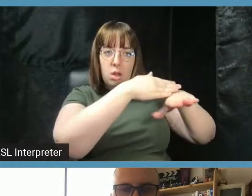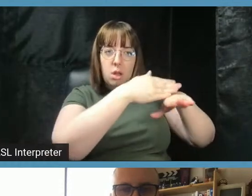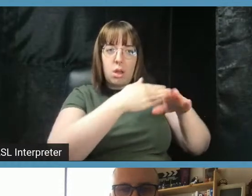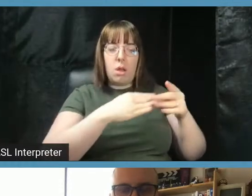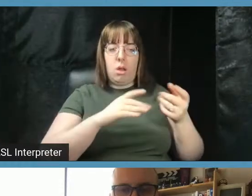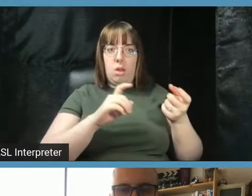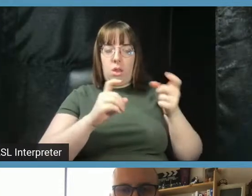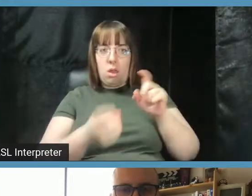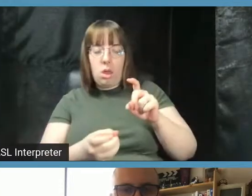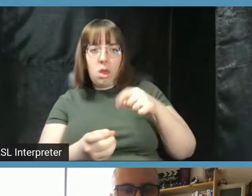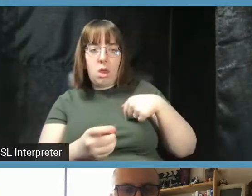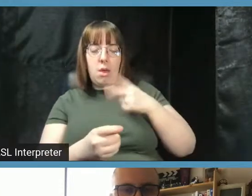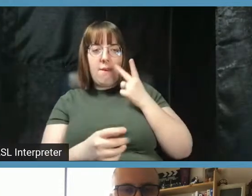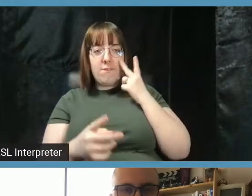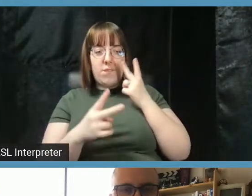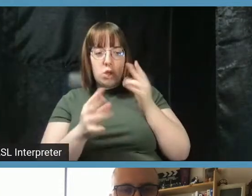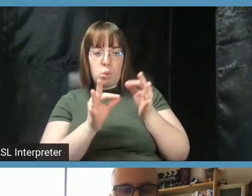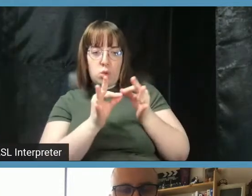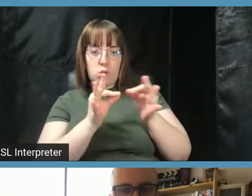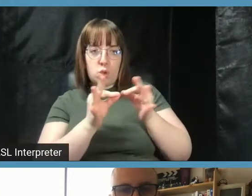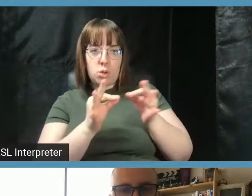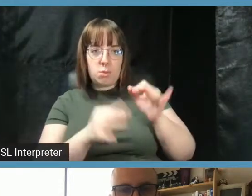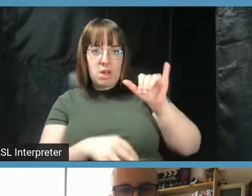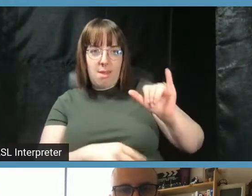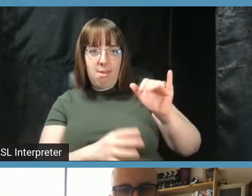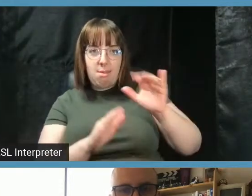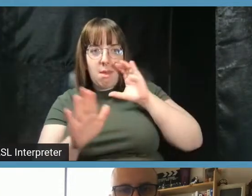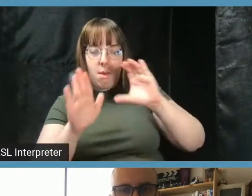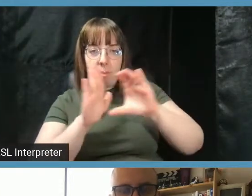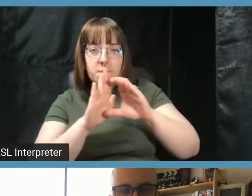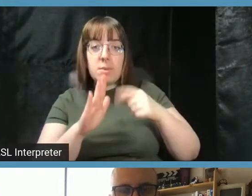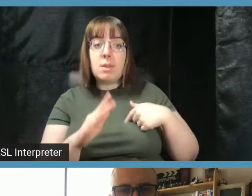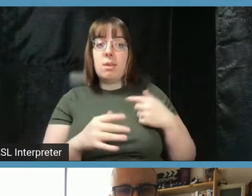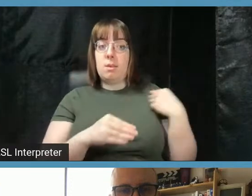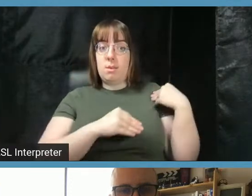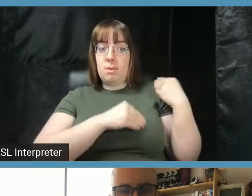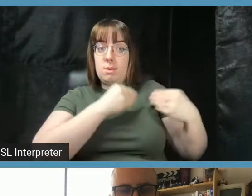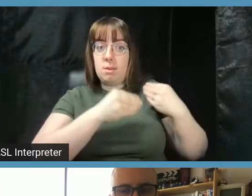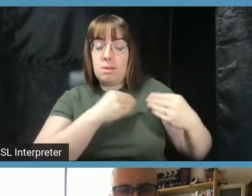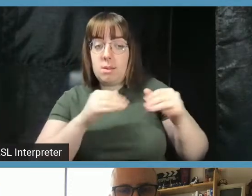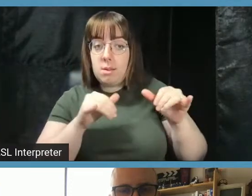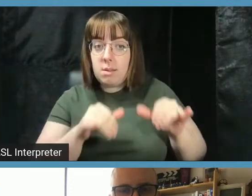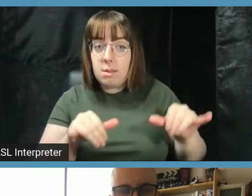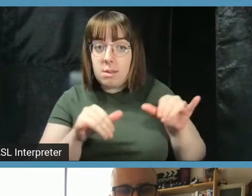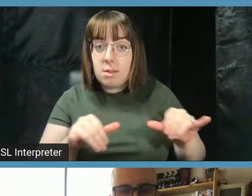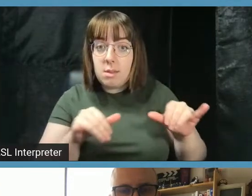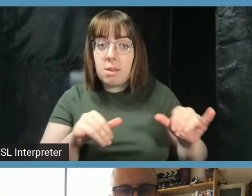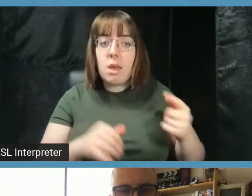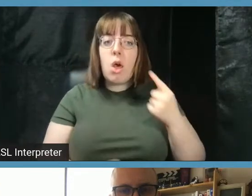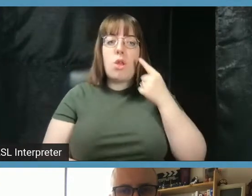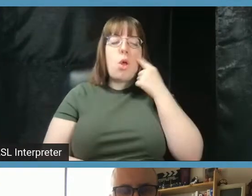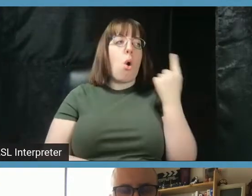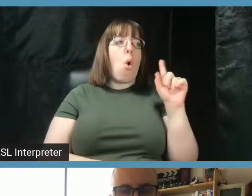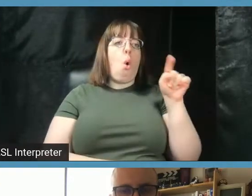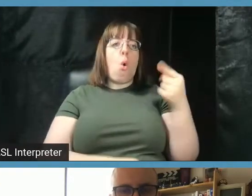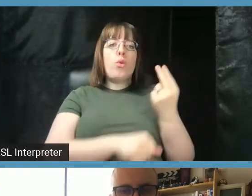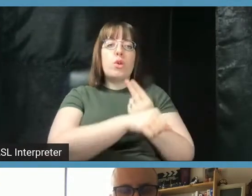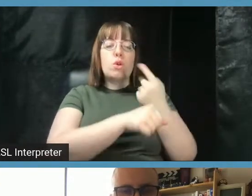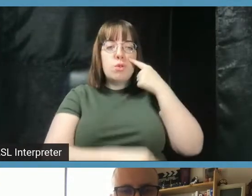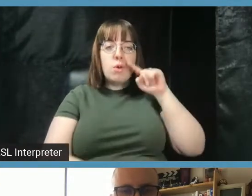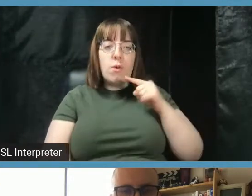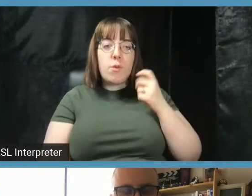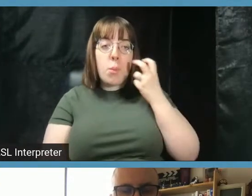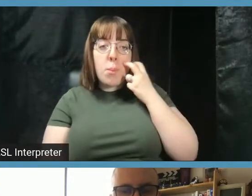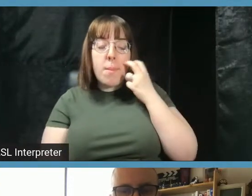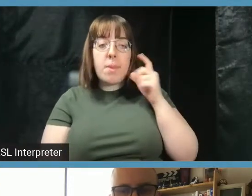visual description of an image, has traditionally been relegated to something that is thought is only useful for blind and low vision